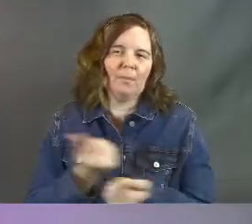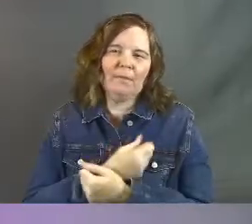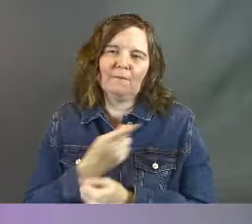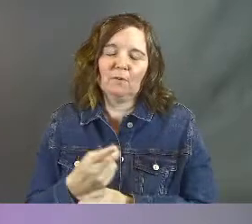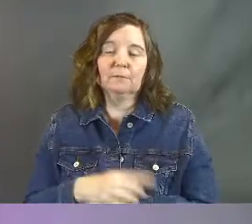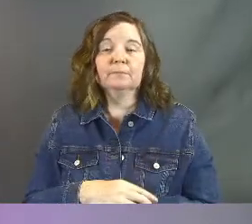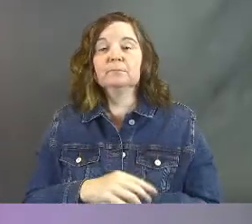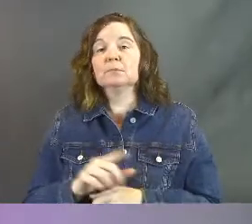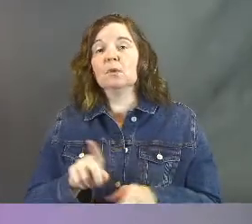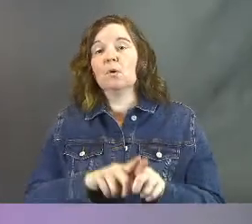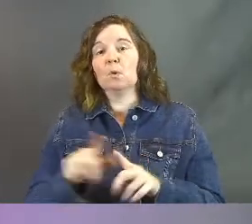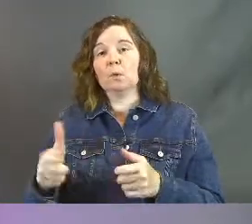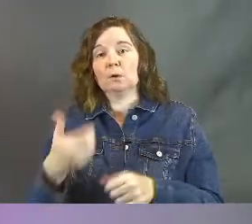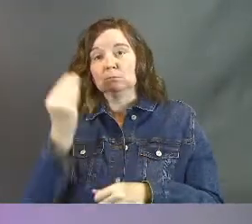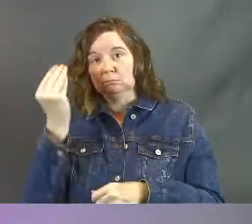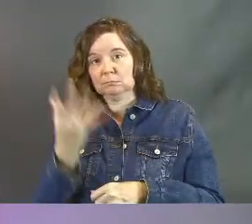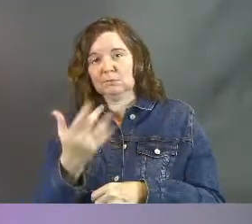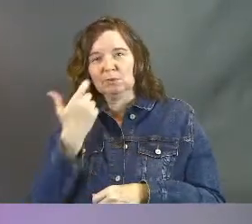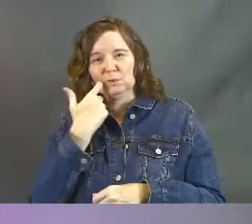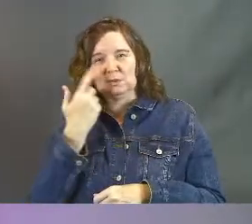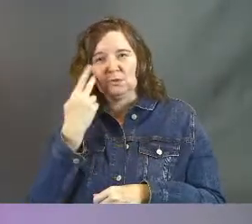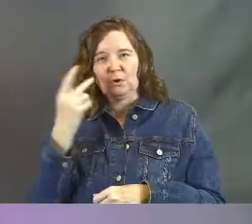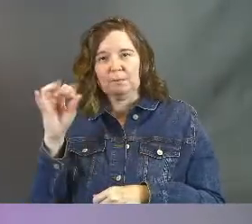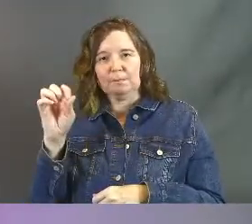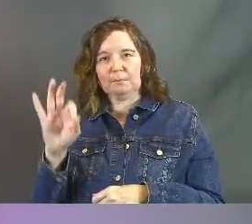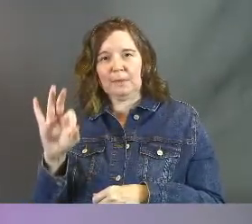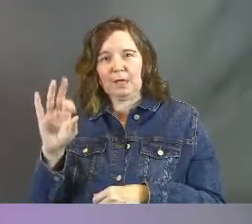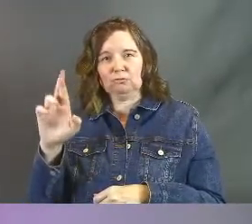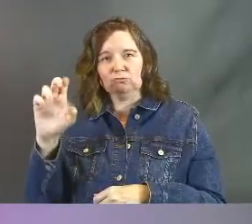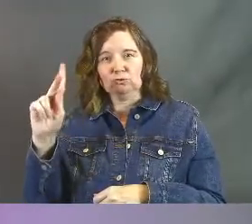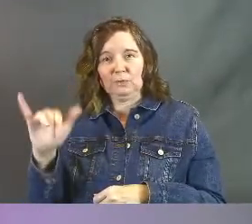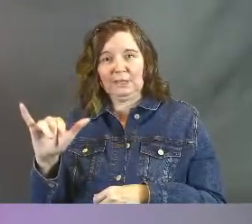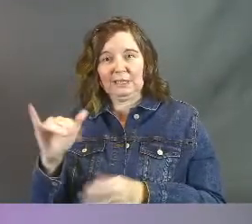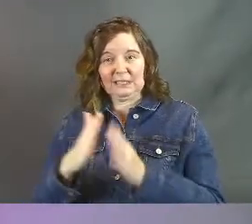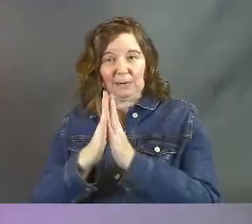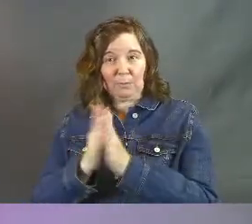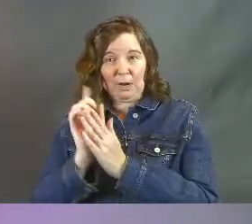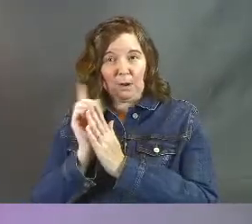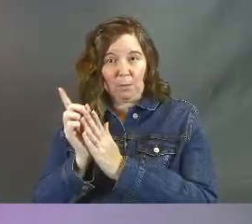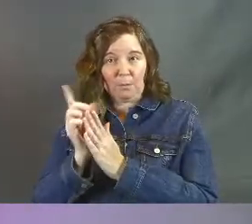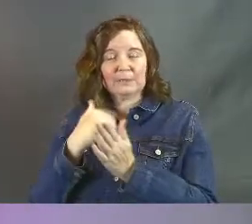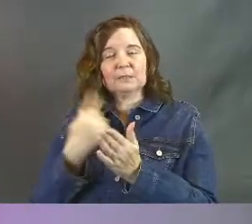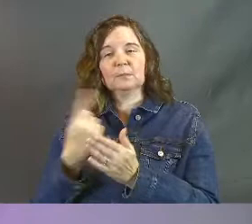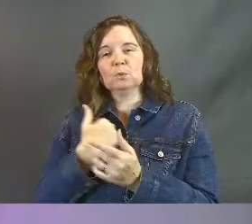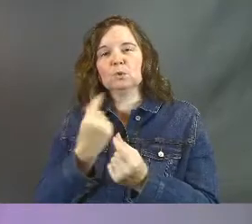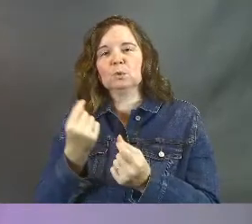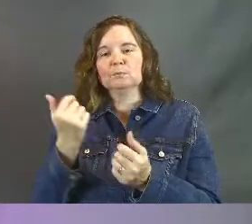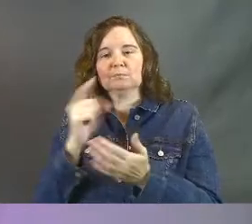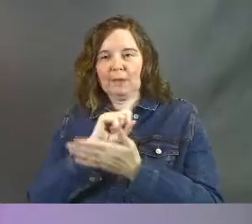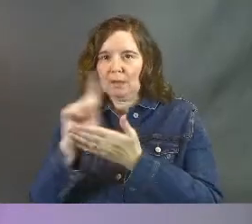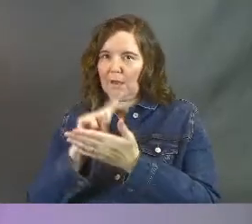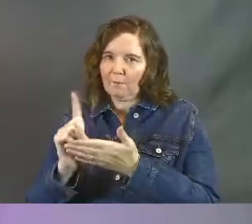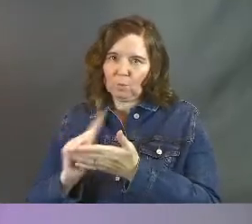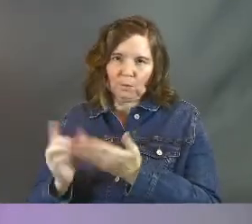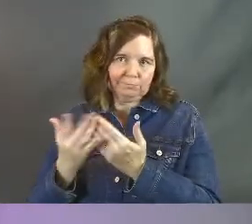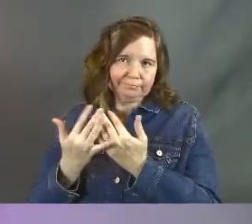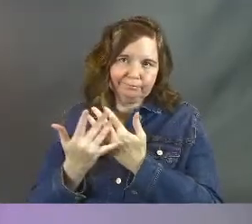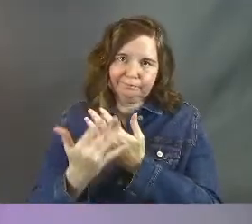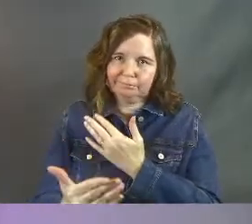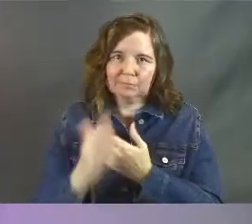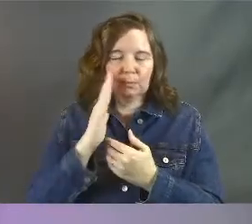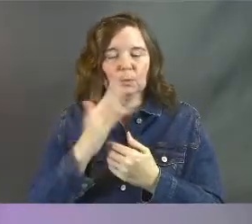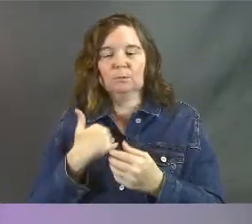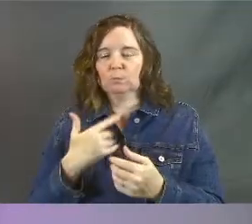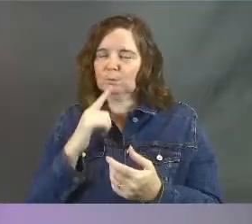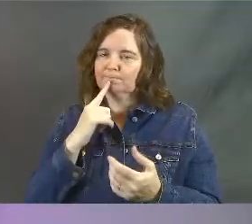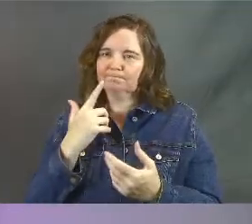of things we want everybody to know about. You just saw Pastor Ricky come up here and he did a prayer moment. This is going to be something that we do every single week. We believe in the